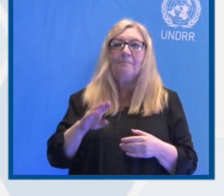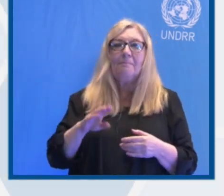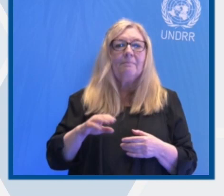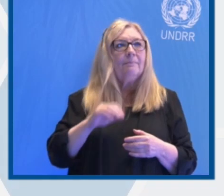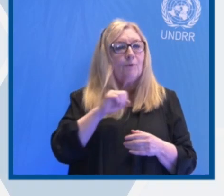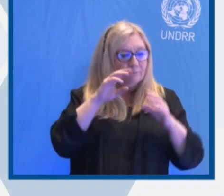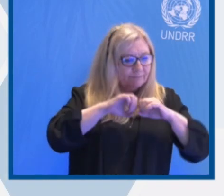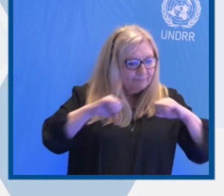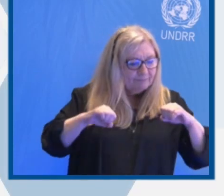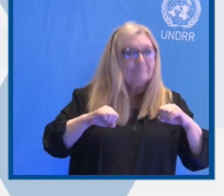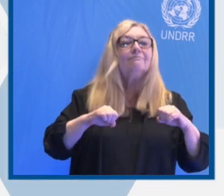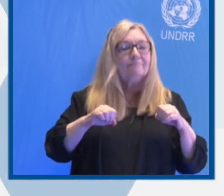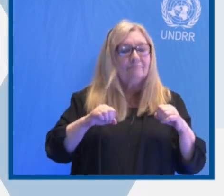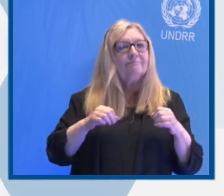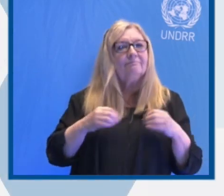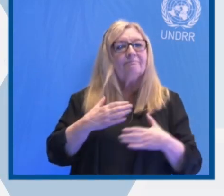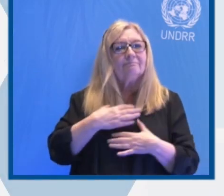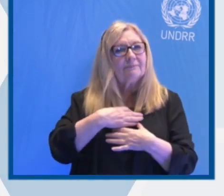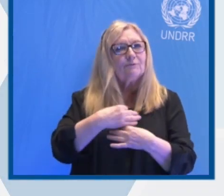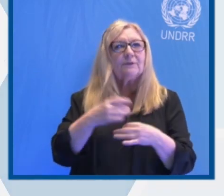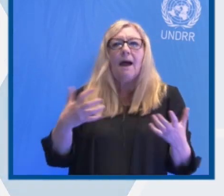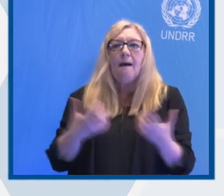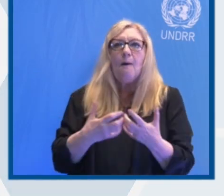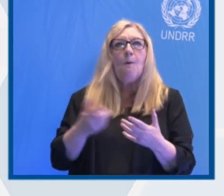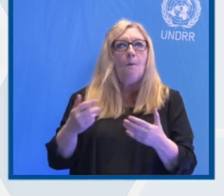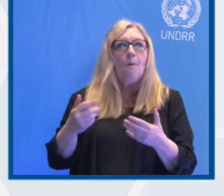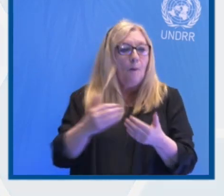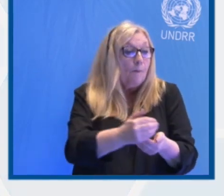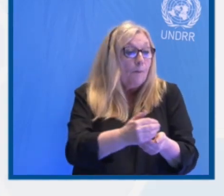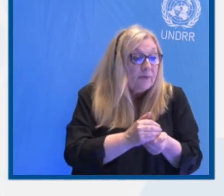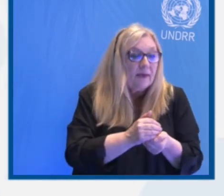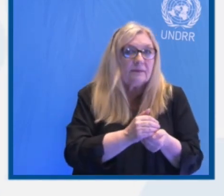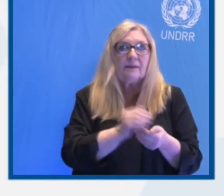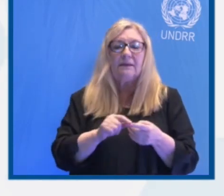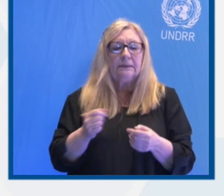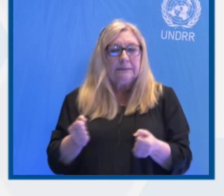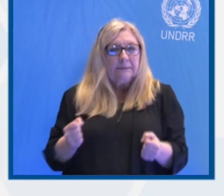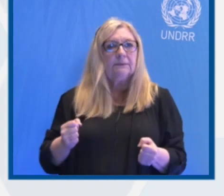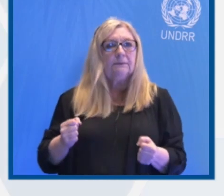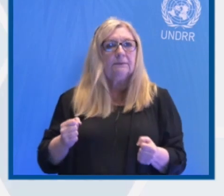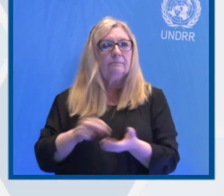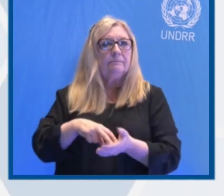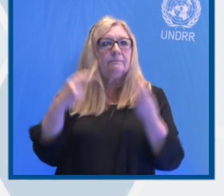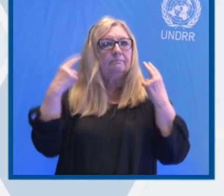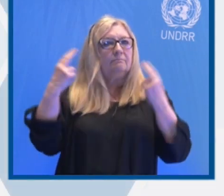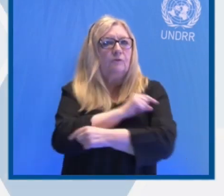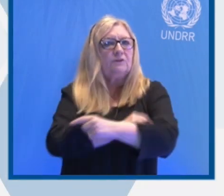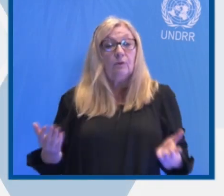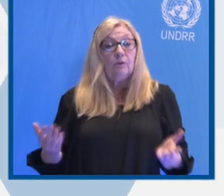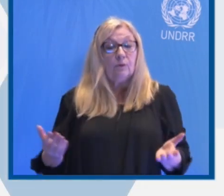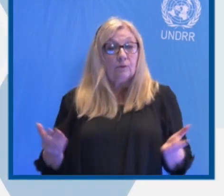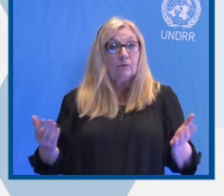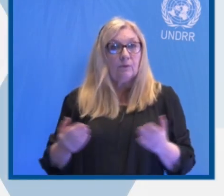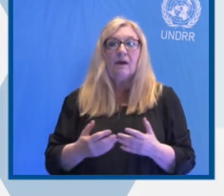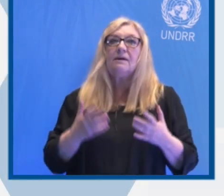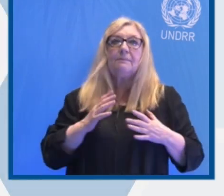protection gap directly translates into resilience gap. The physical risks and transition risks are interconnected, and